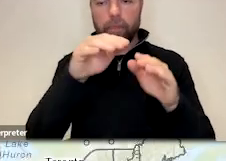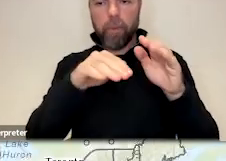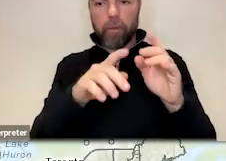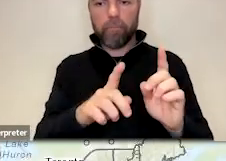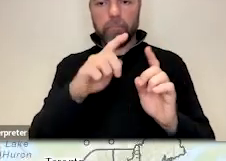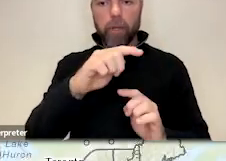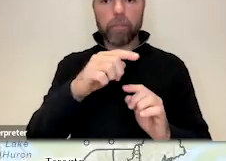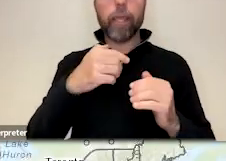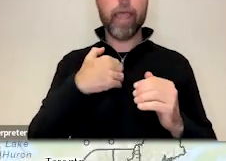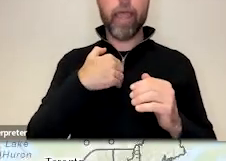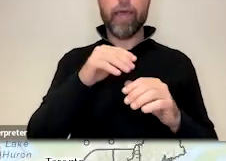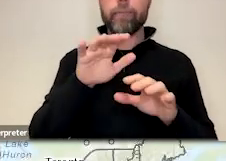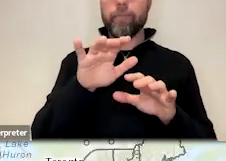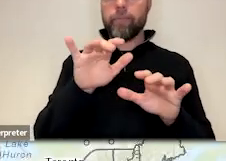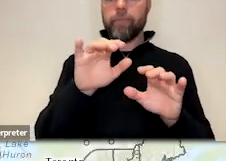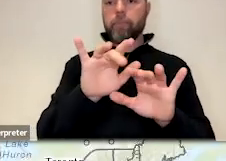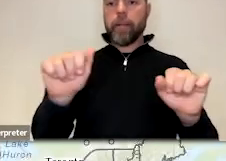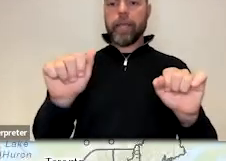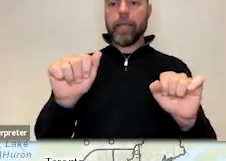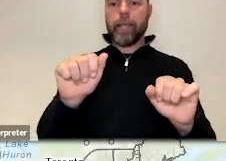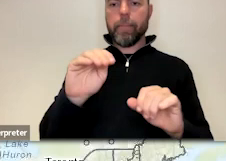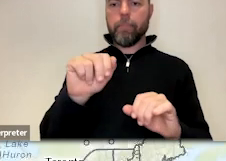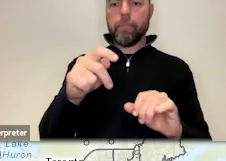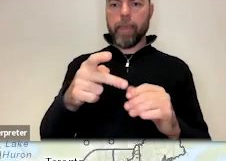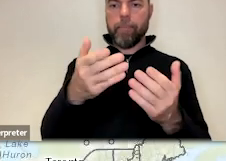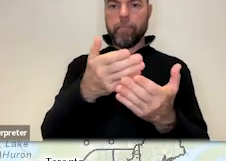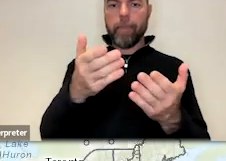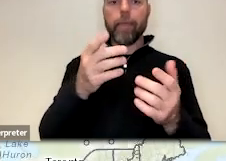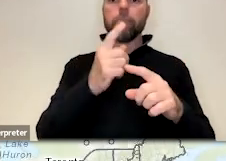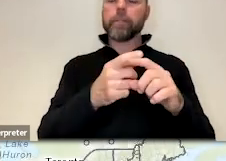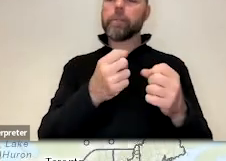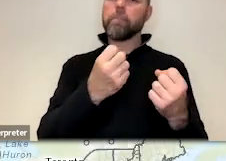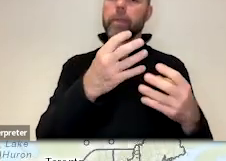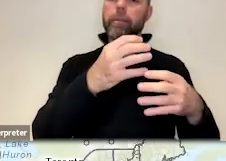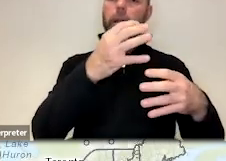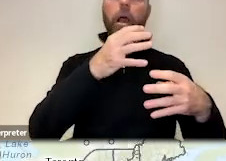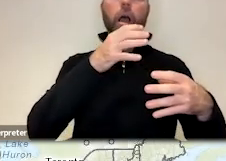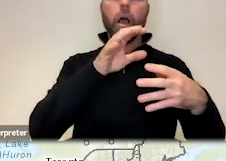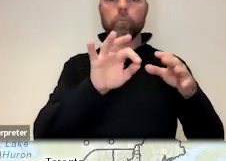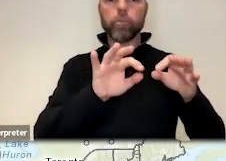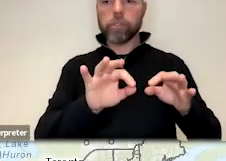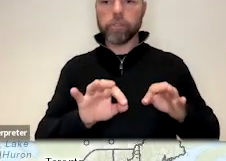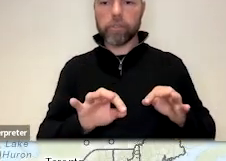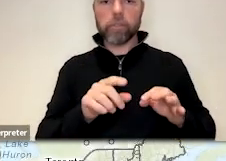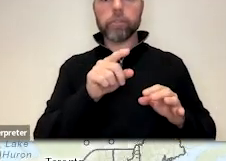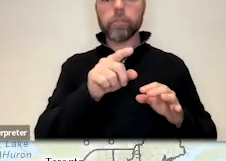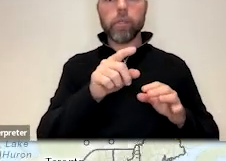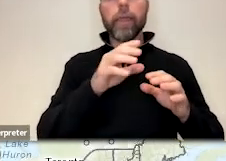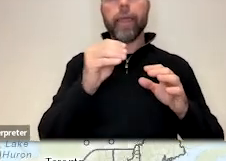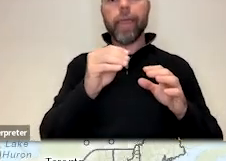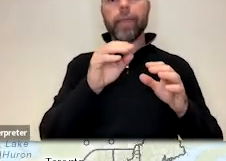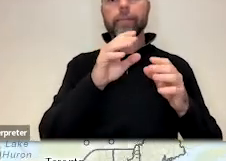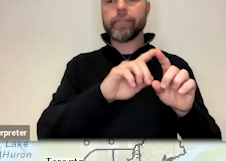this blank map here, and I have all of these different options under heat index, and I have all of these